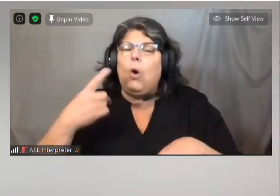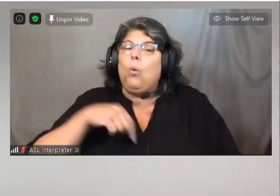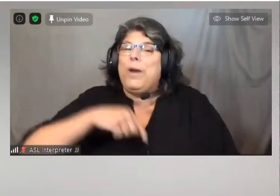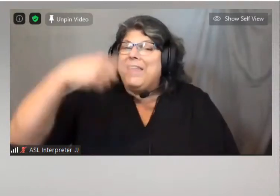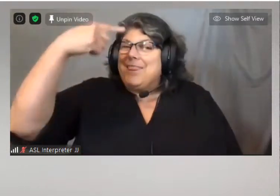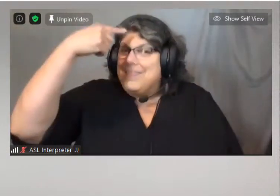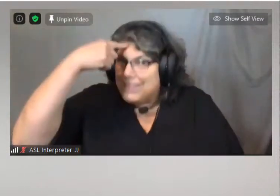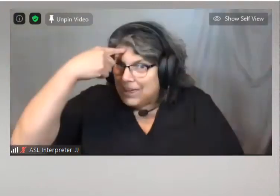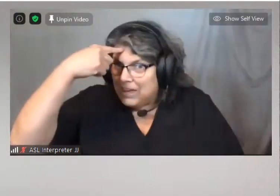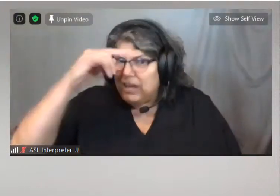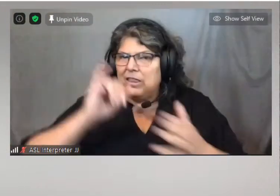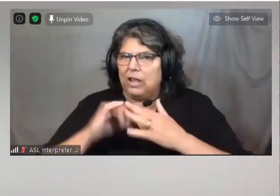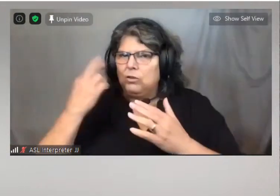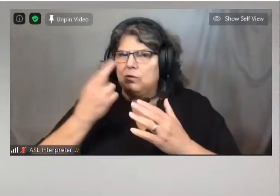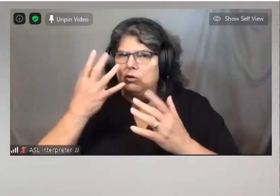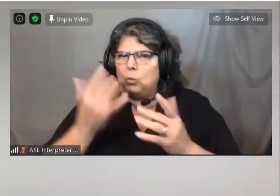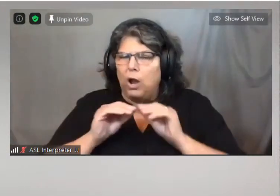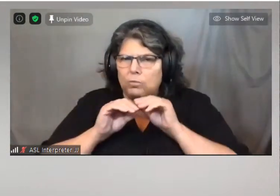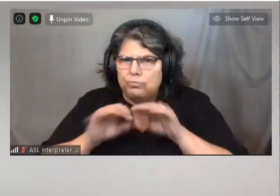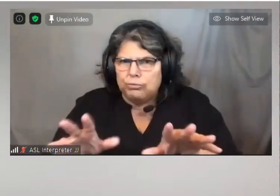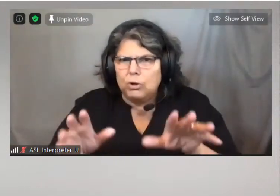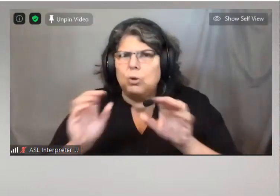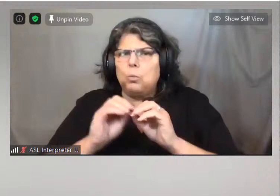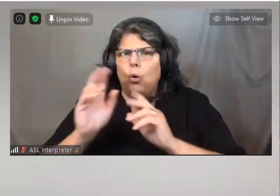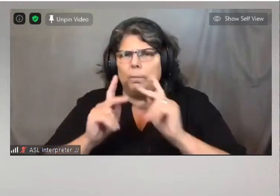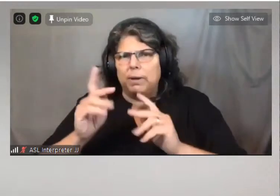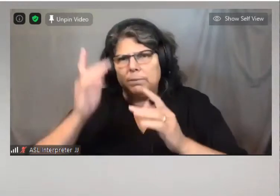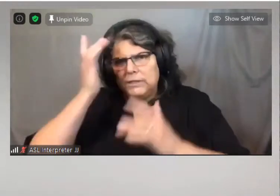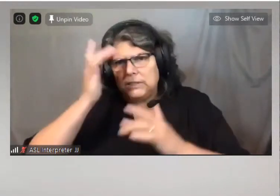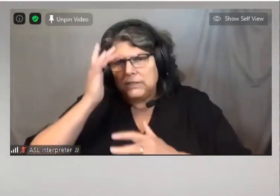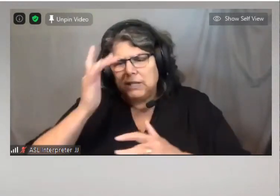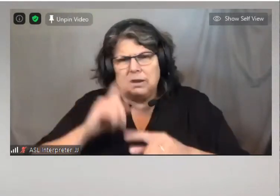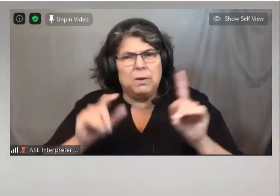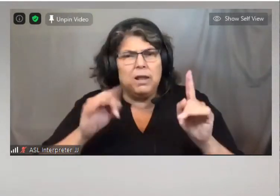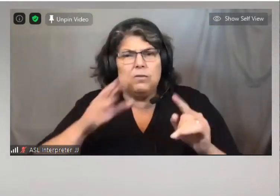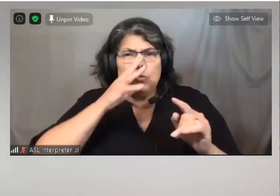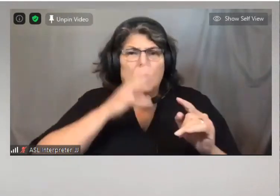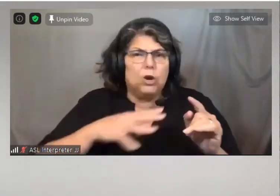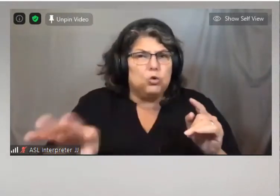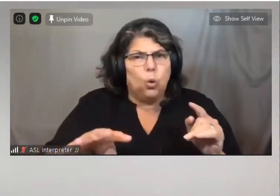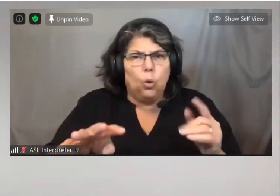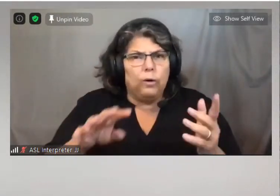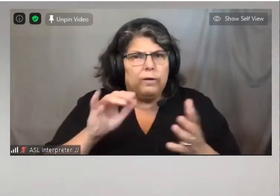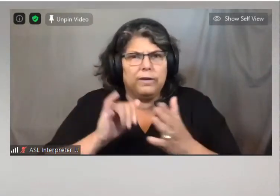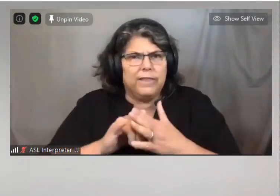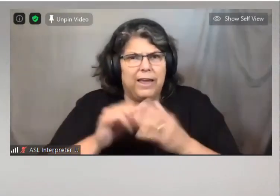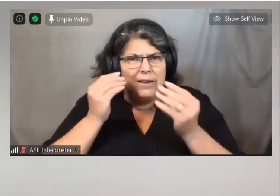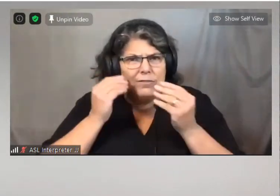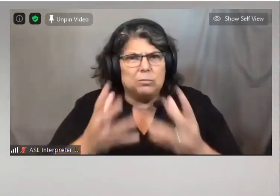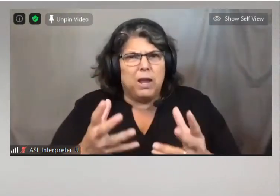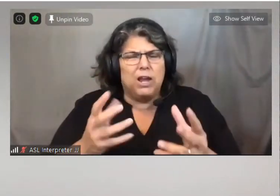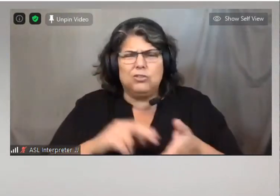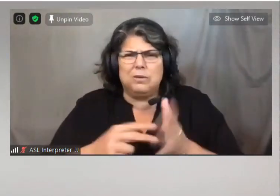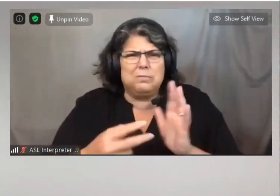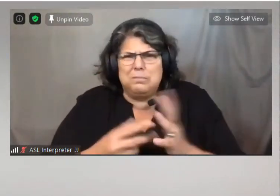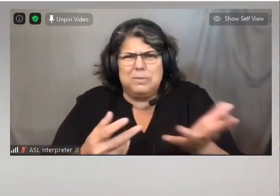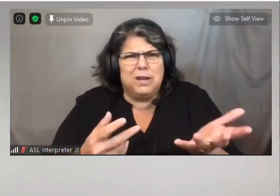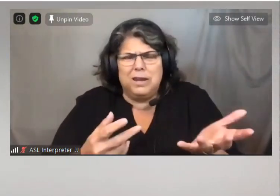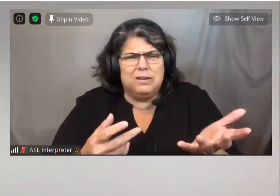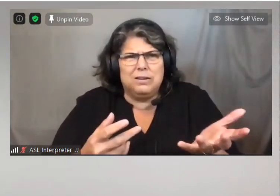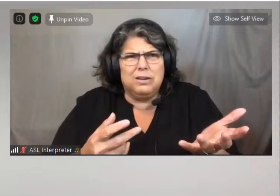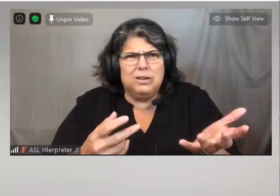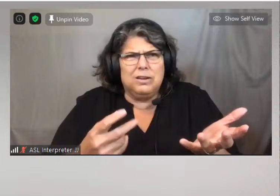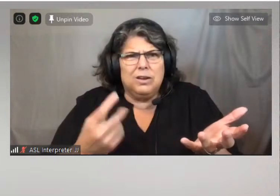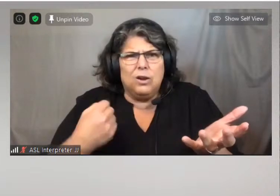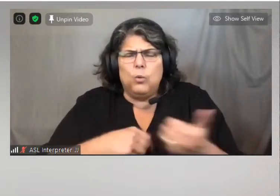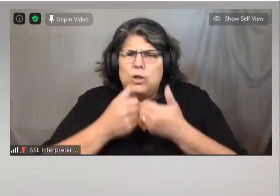on. But to not look at the ethnicity data would be to cut the legs out from under us in terms